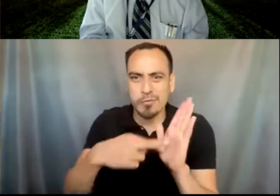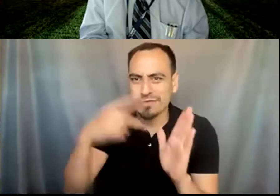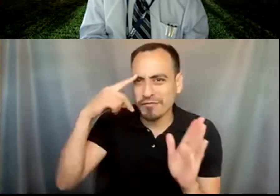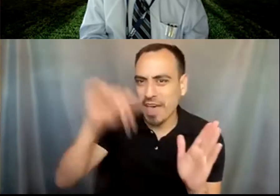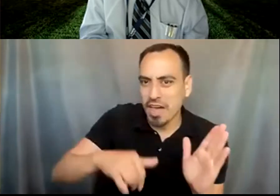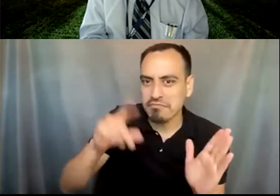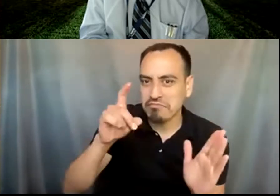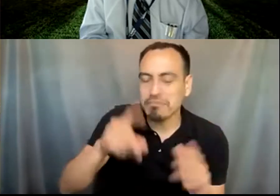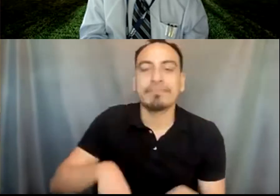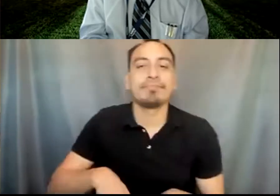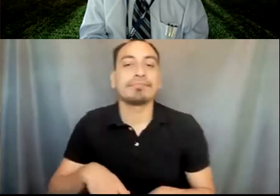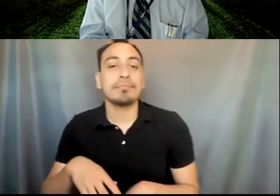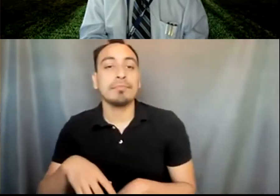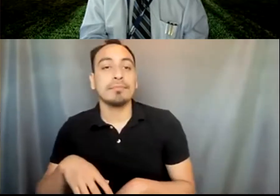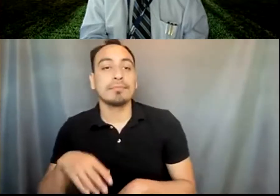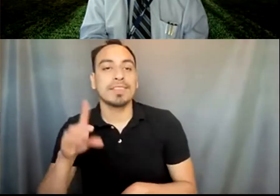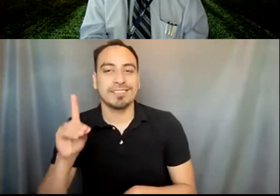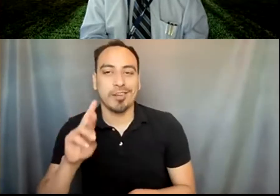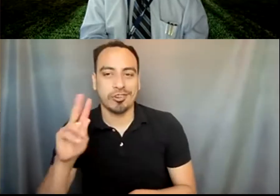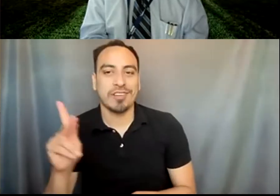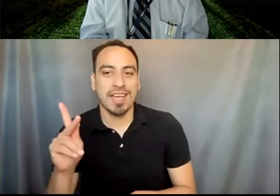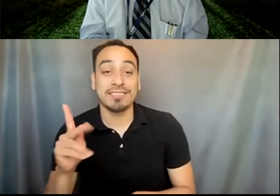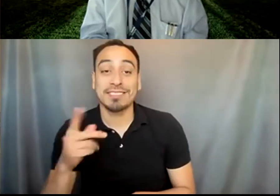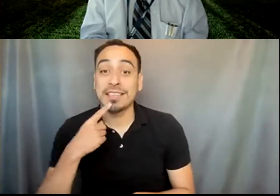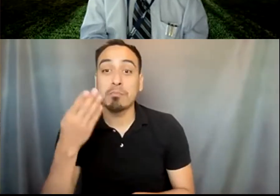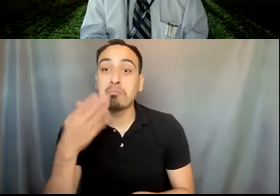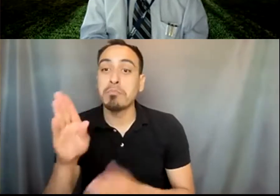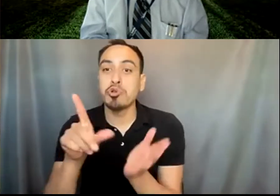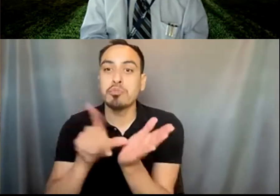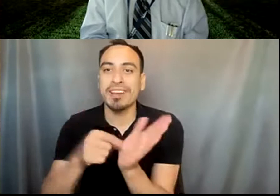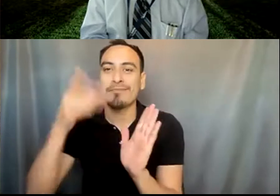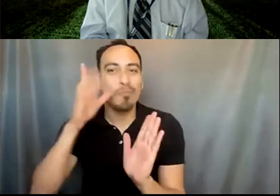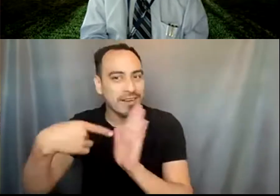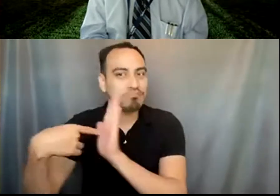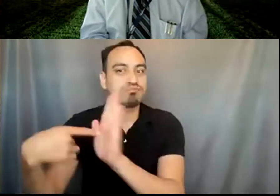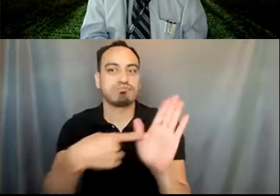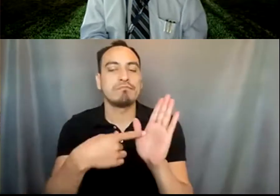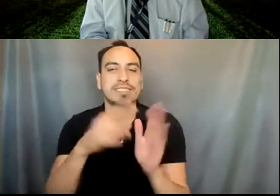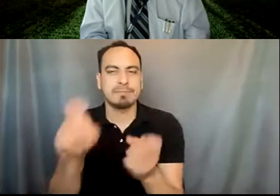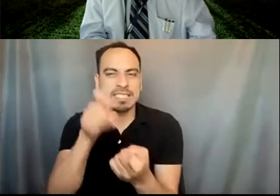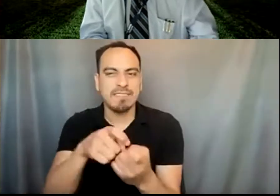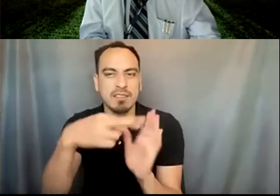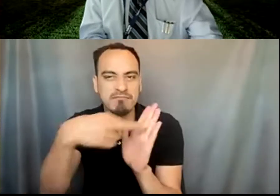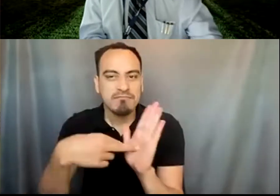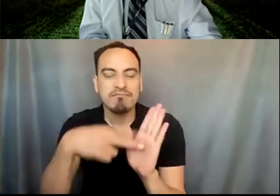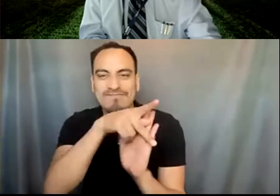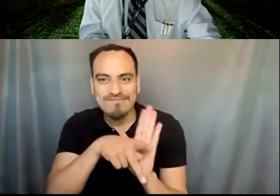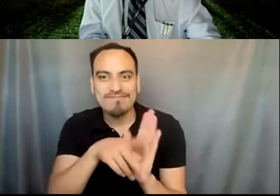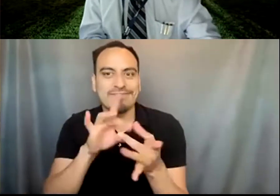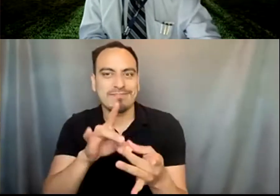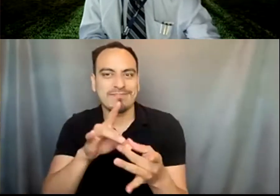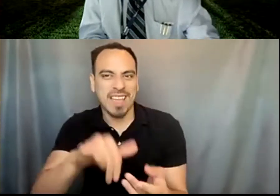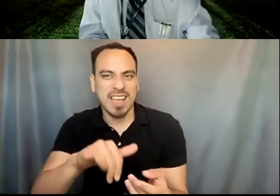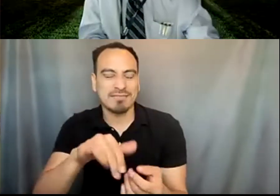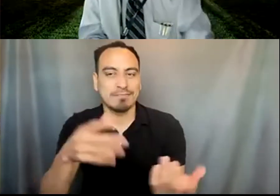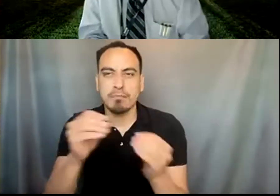with business sector guidance that is specific to certain businesses, is also specific